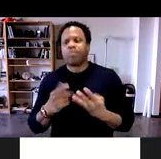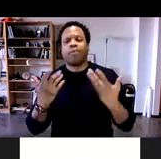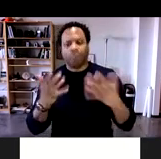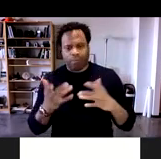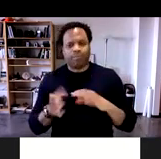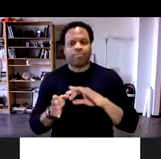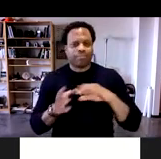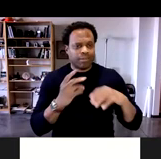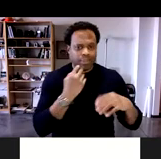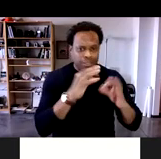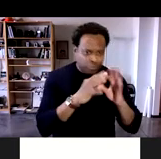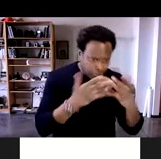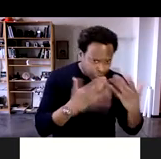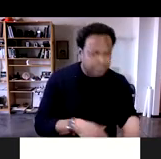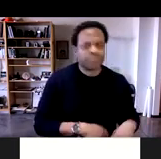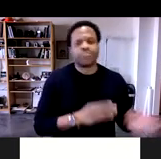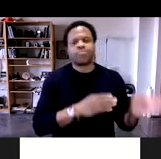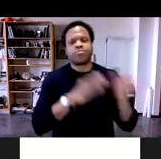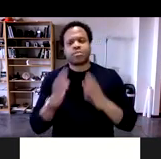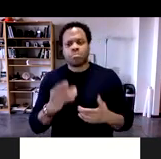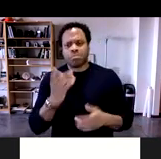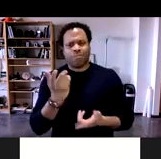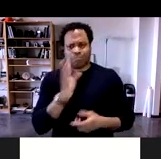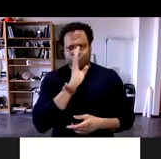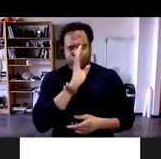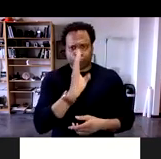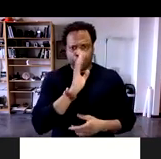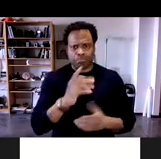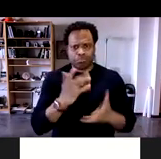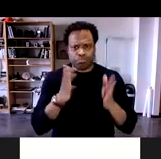So now, as far as all this equipment is concerned,